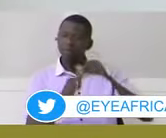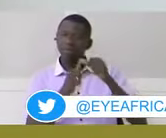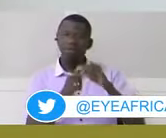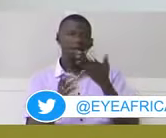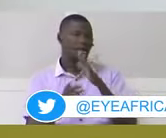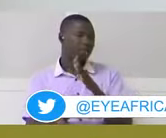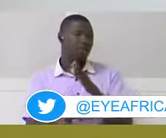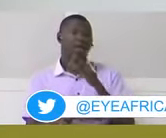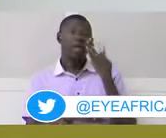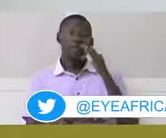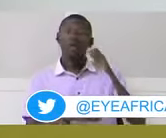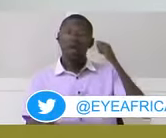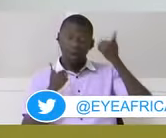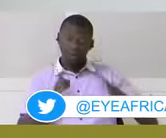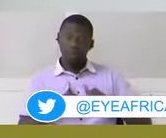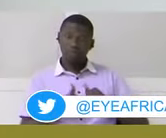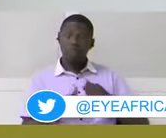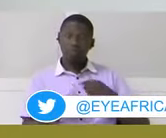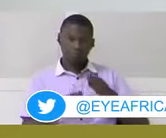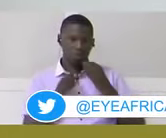said it.